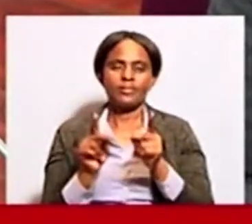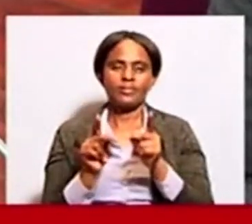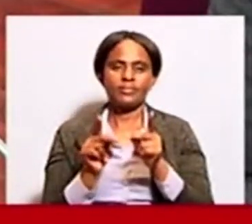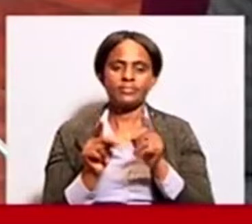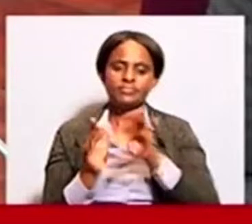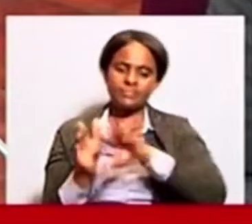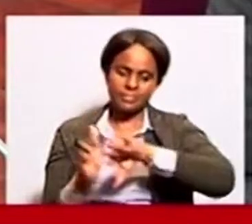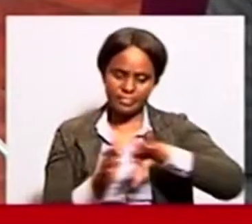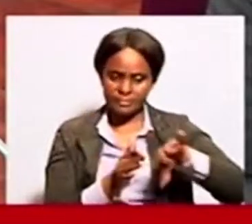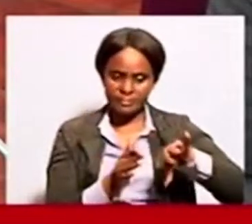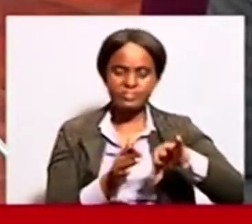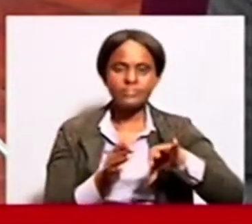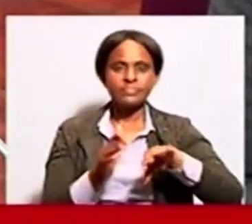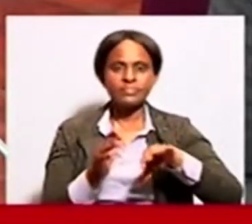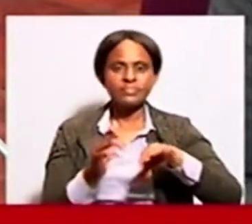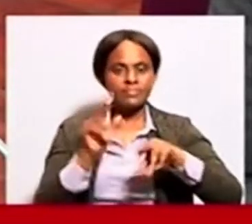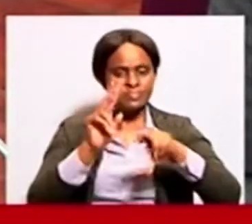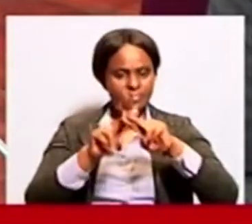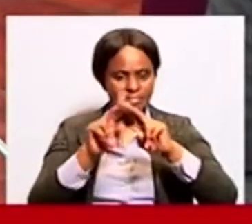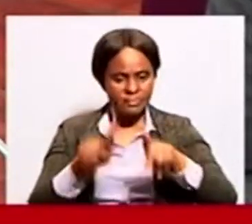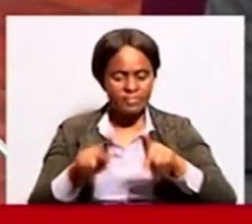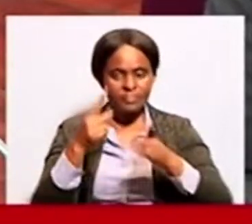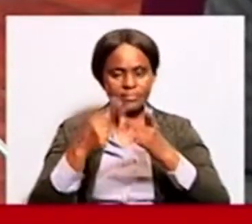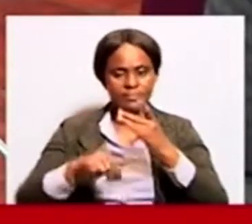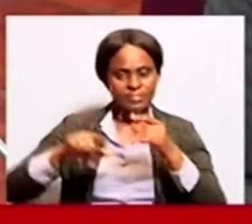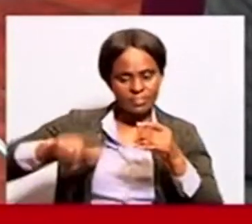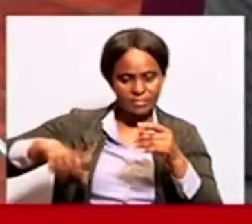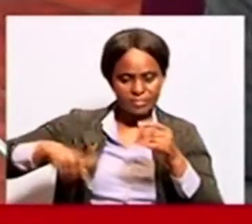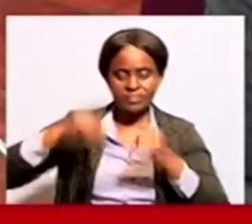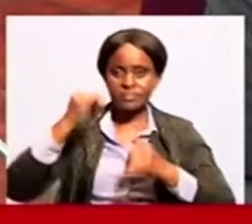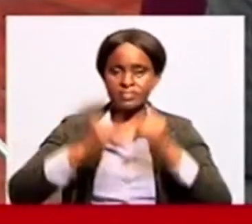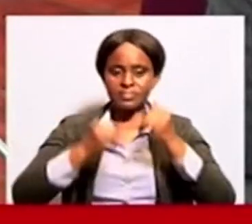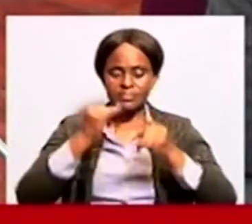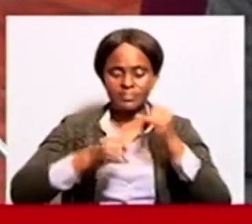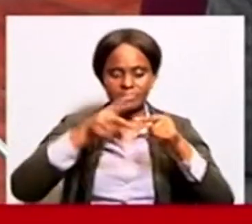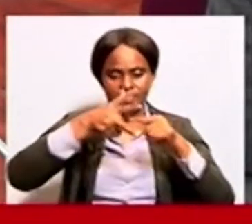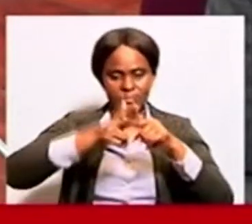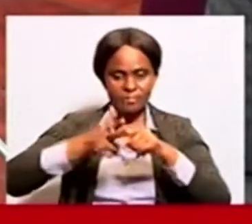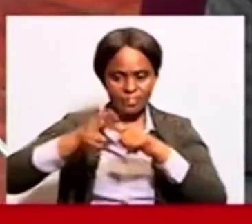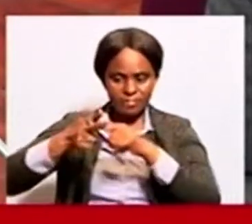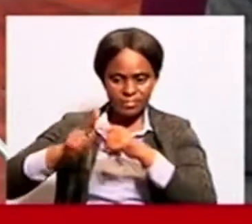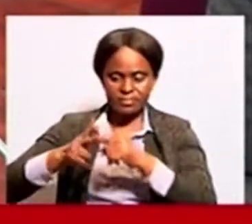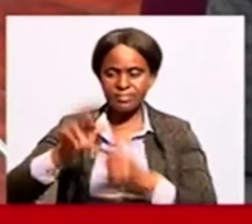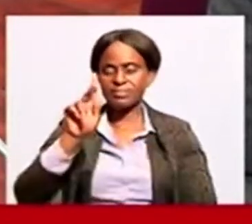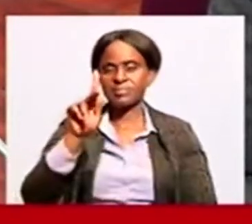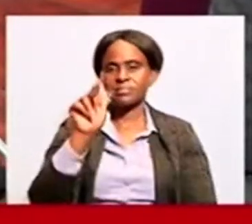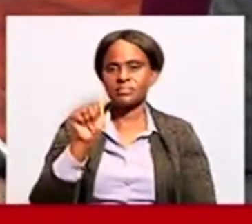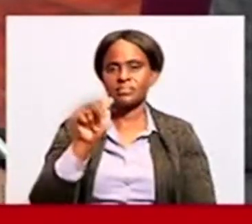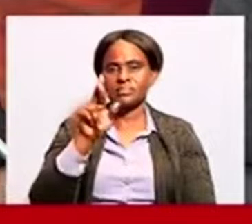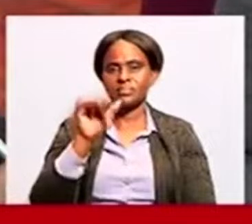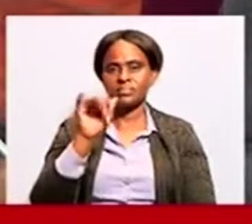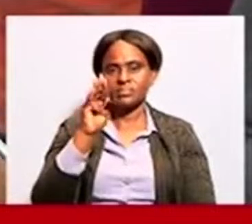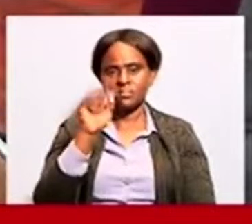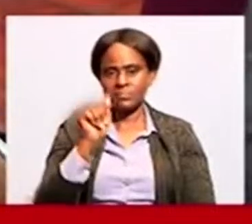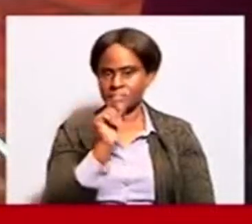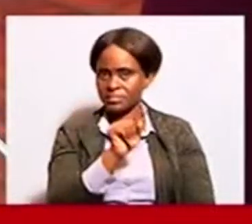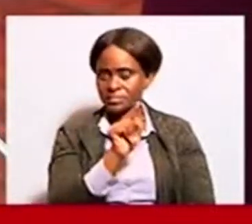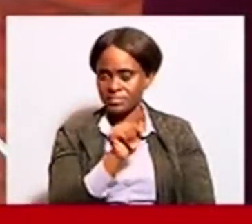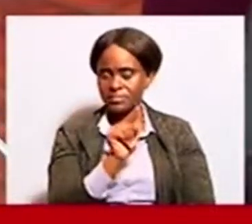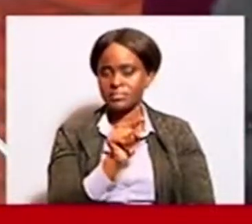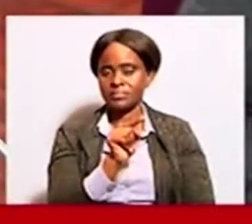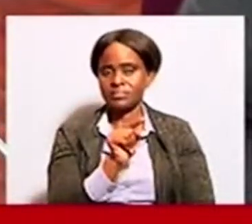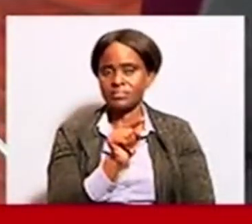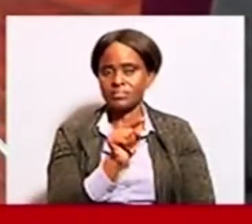The next query, Chair, is delayed completion of rehabilitation of Kariba drainage.